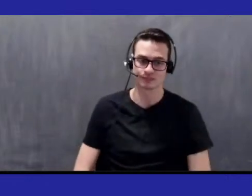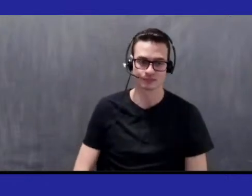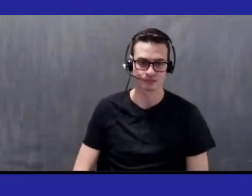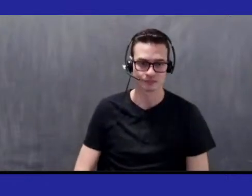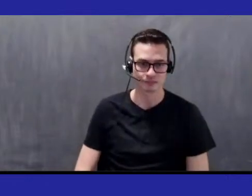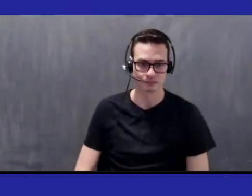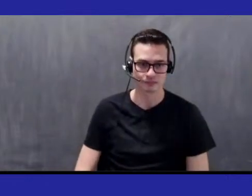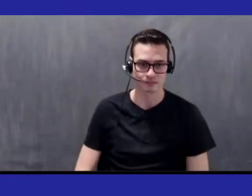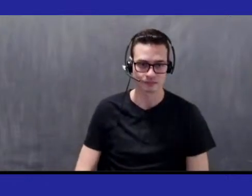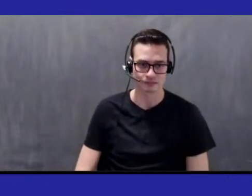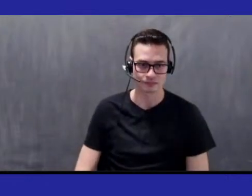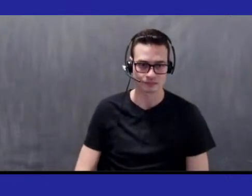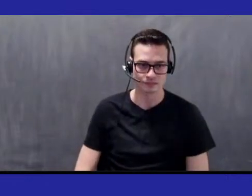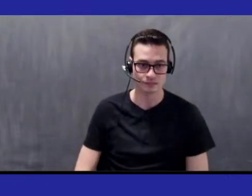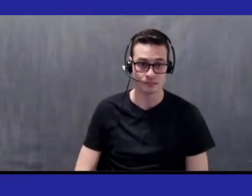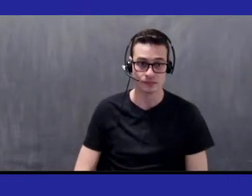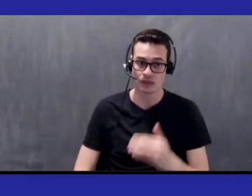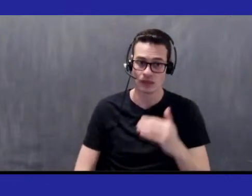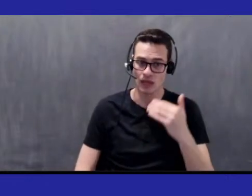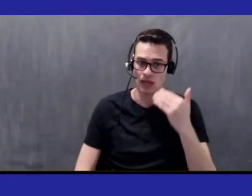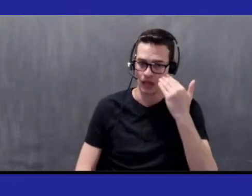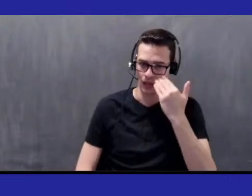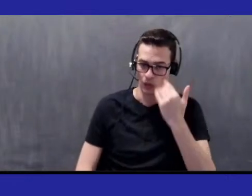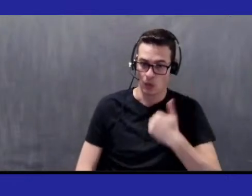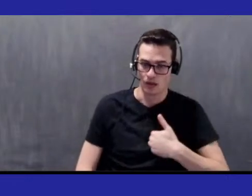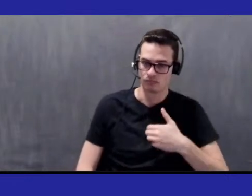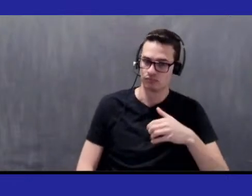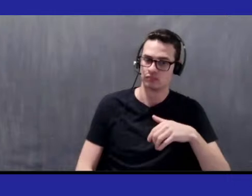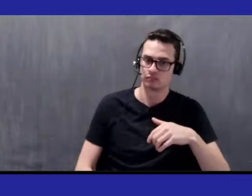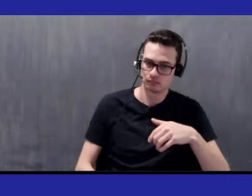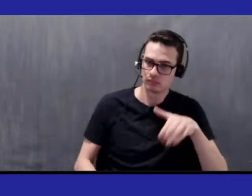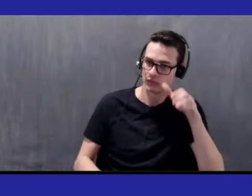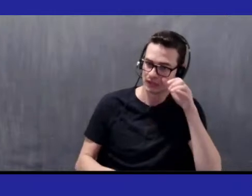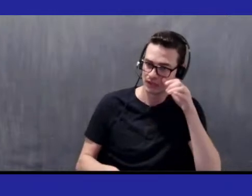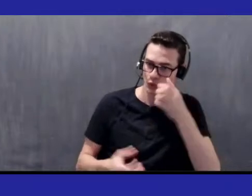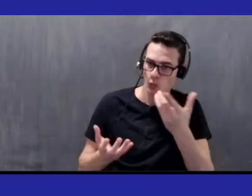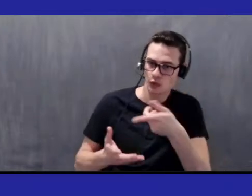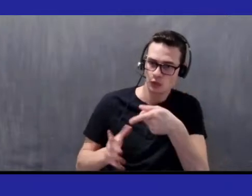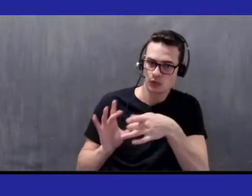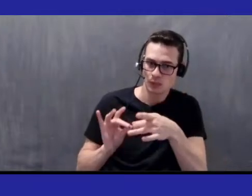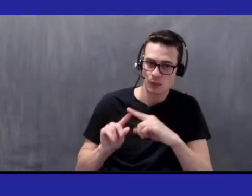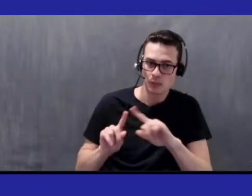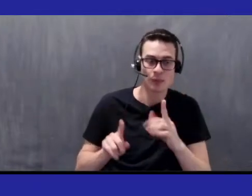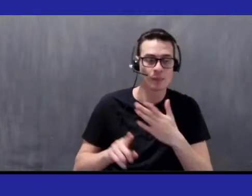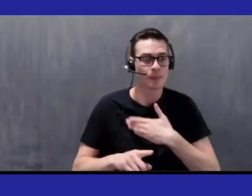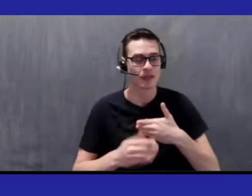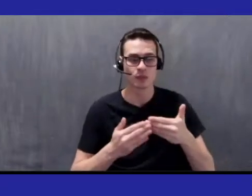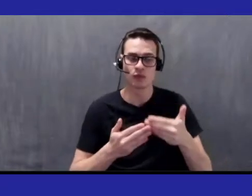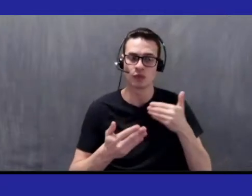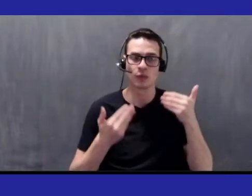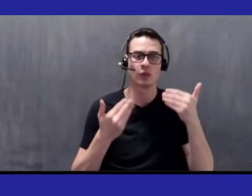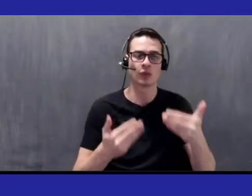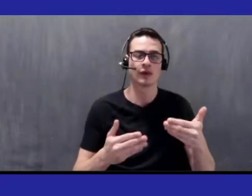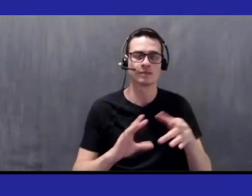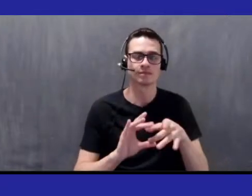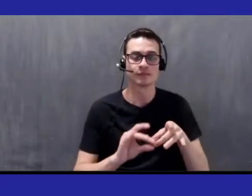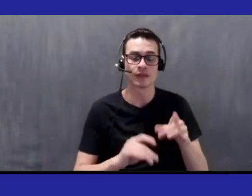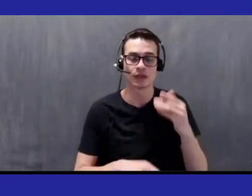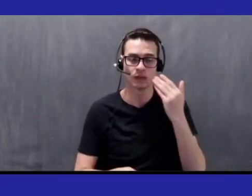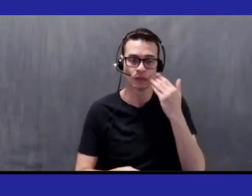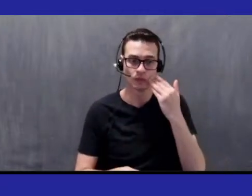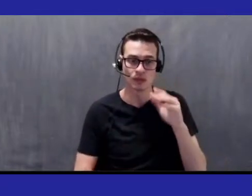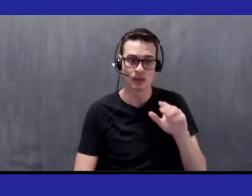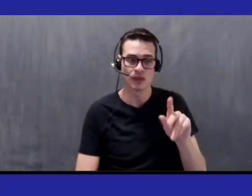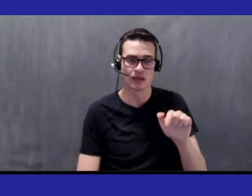most of what you presented. But before we go on, for the record, please note Karen St-Hilaire is representing